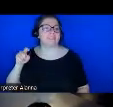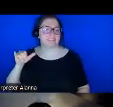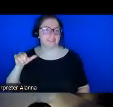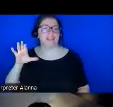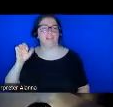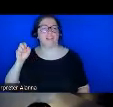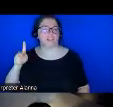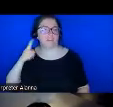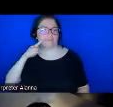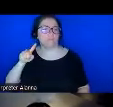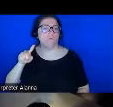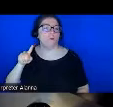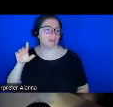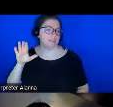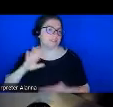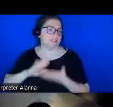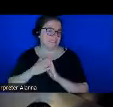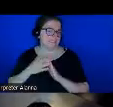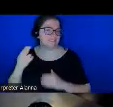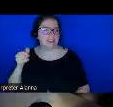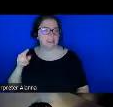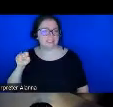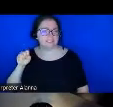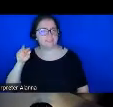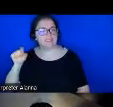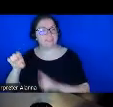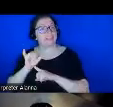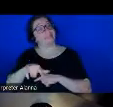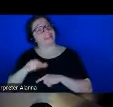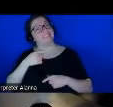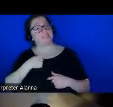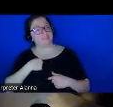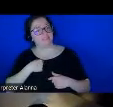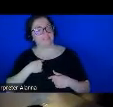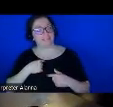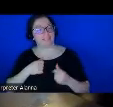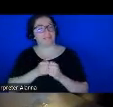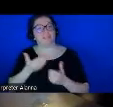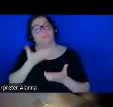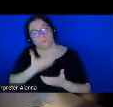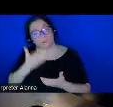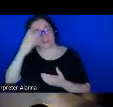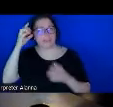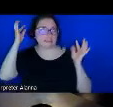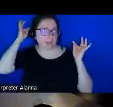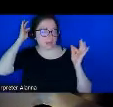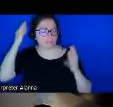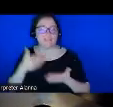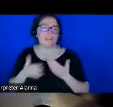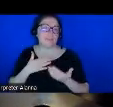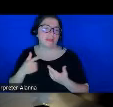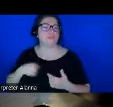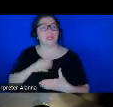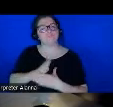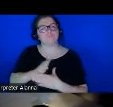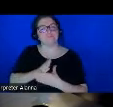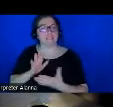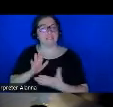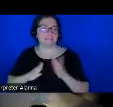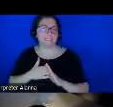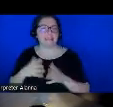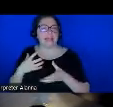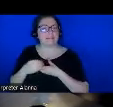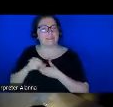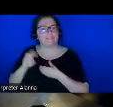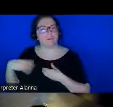legislative services that's me on a good hair day um so about Hyattsville we are a midsize city we're located outside of Washington DC